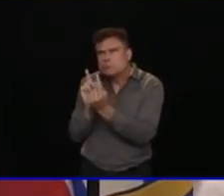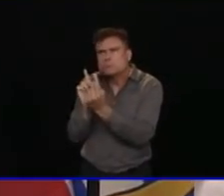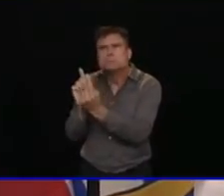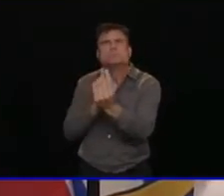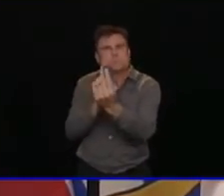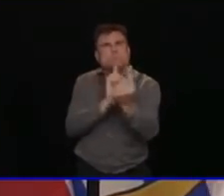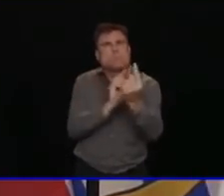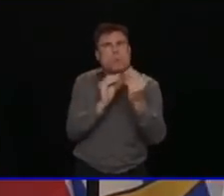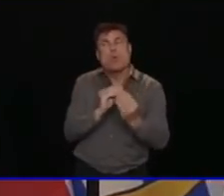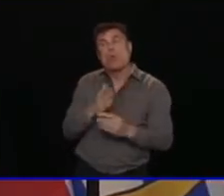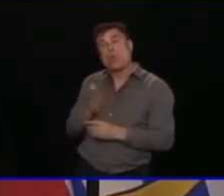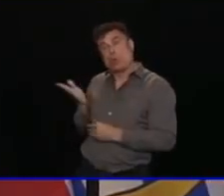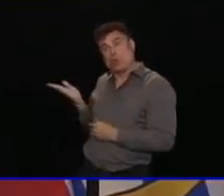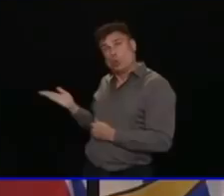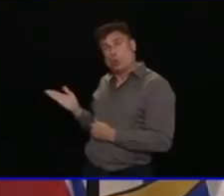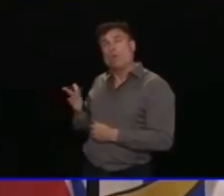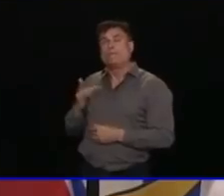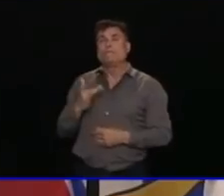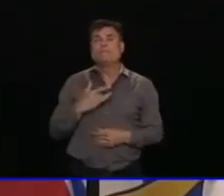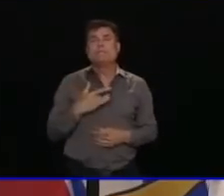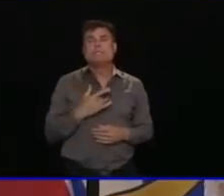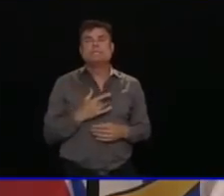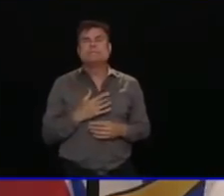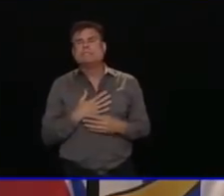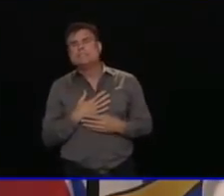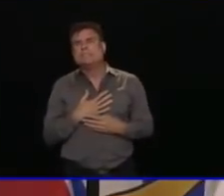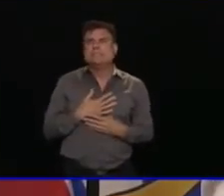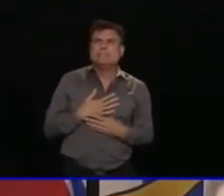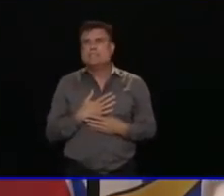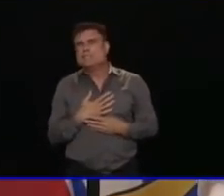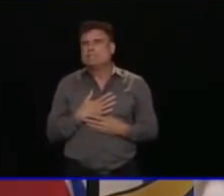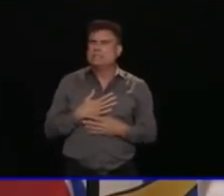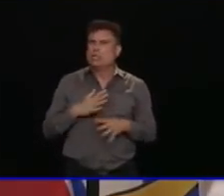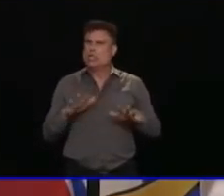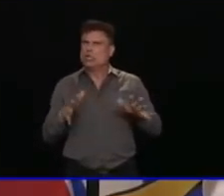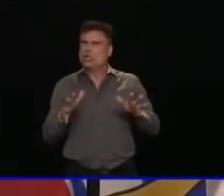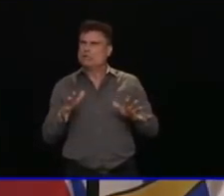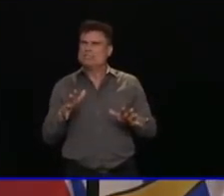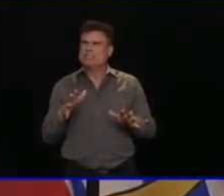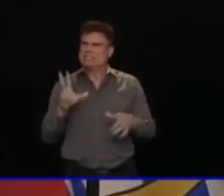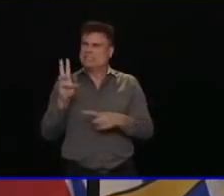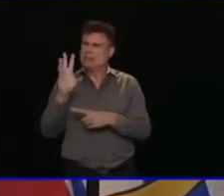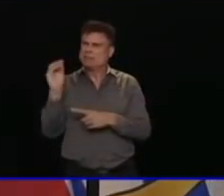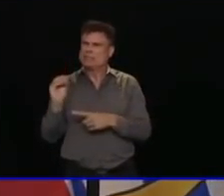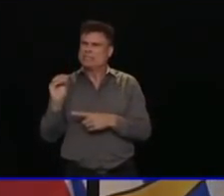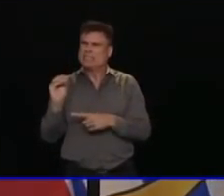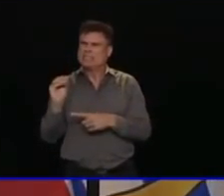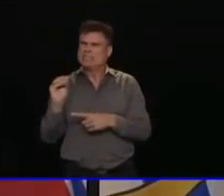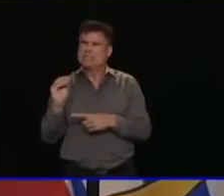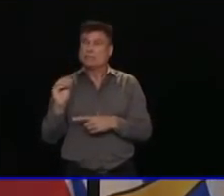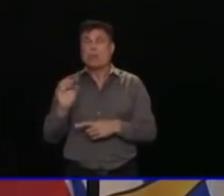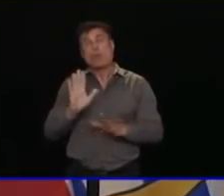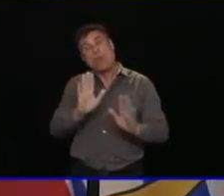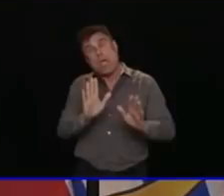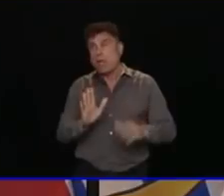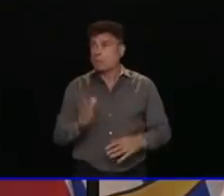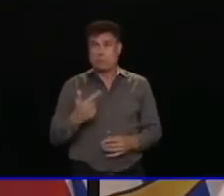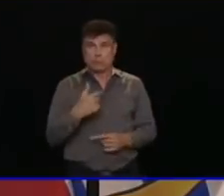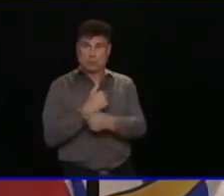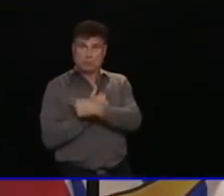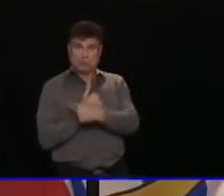so this is my nervous level, so we want to stay right about where we are. And I don't see it as changing in phase